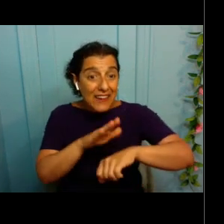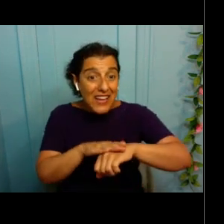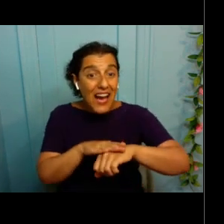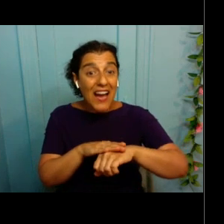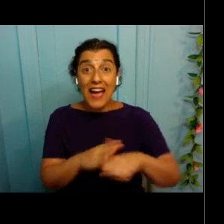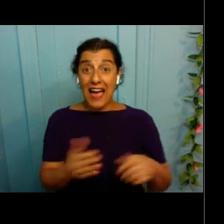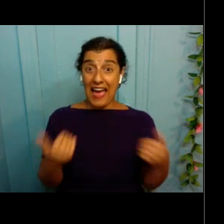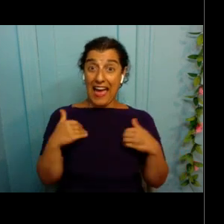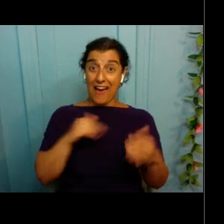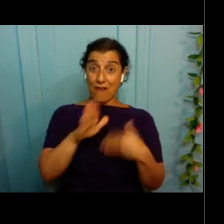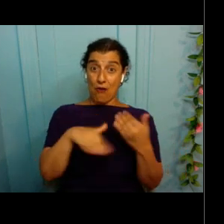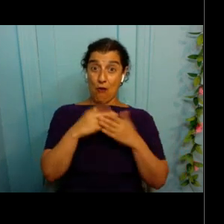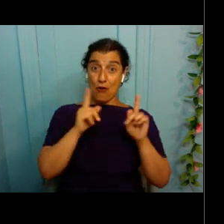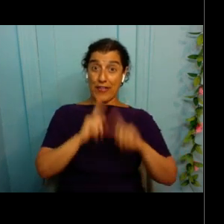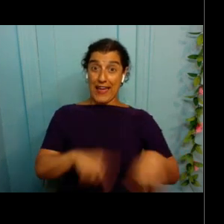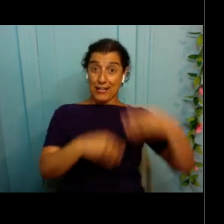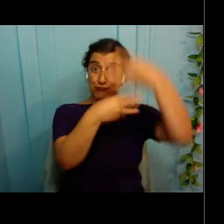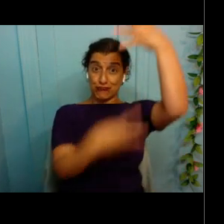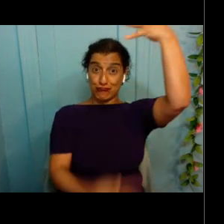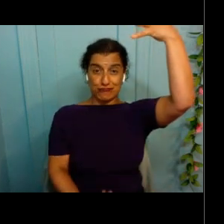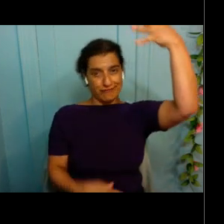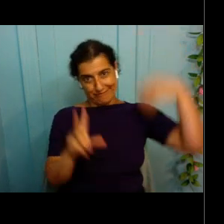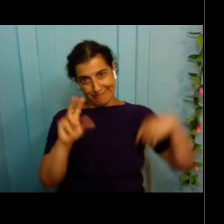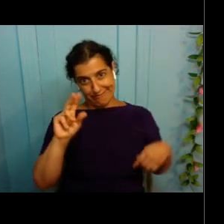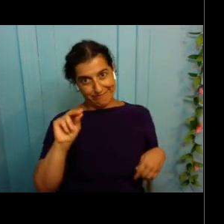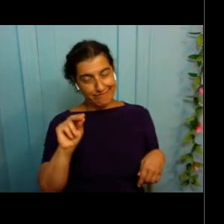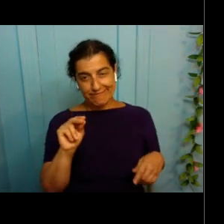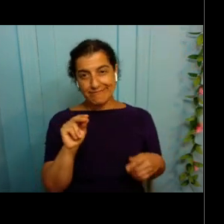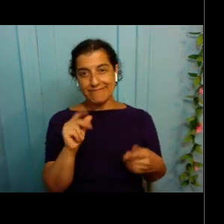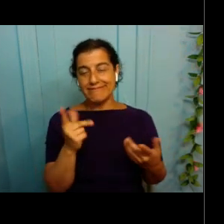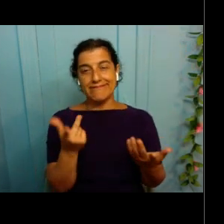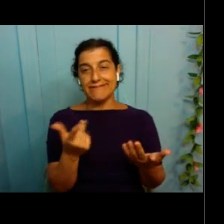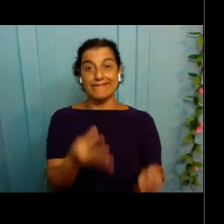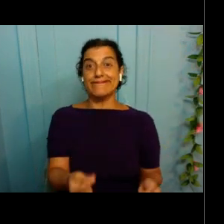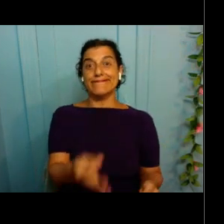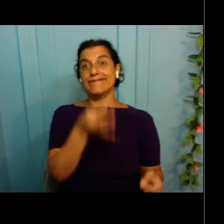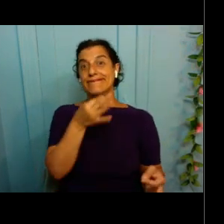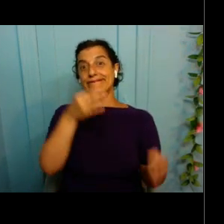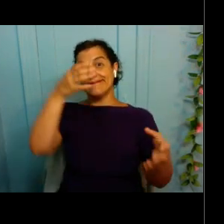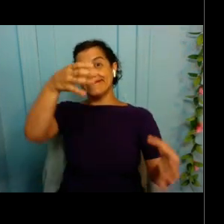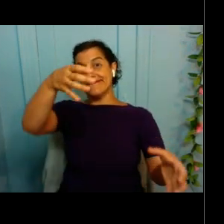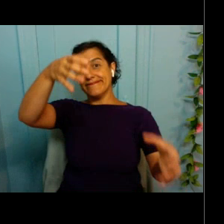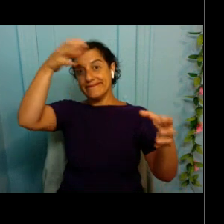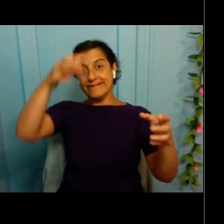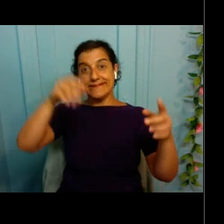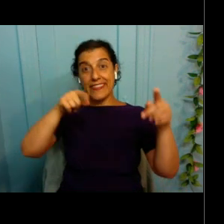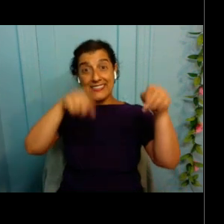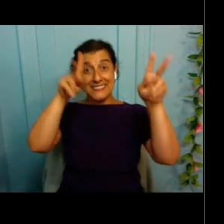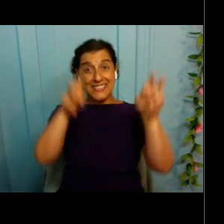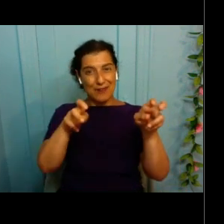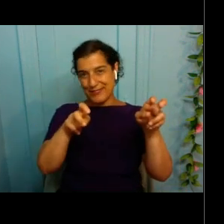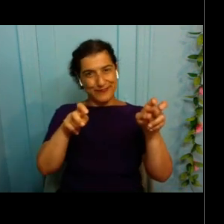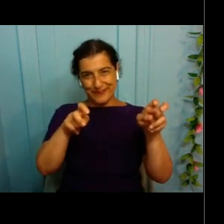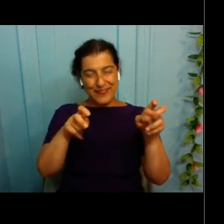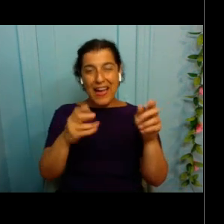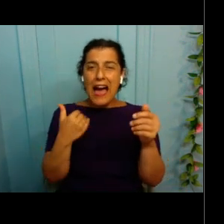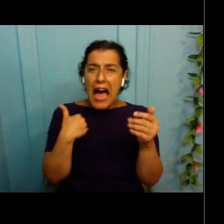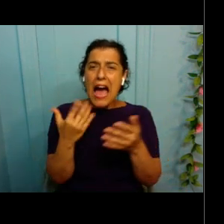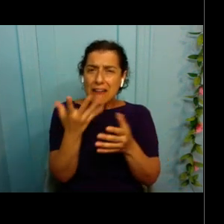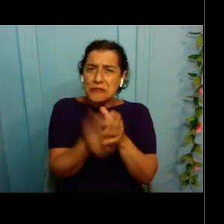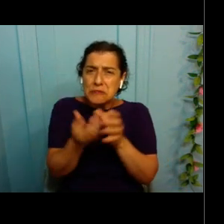the answers. We're not infinitely expert people on these topics. There are pieces that we're